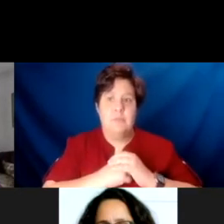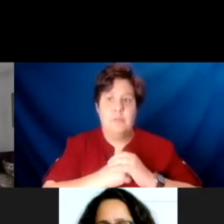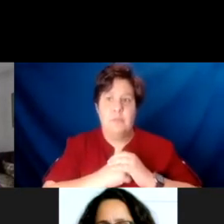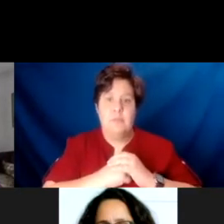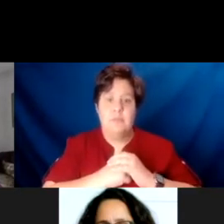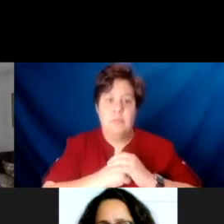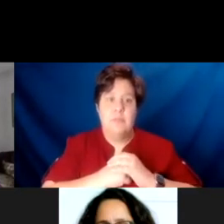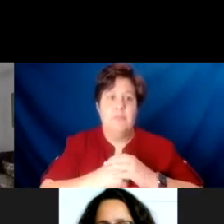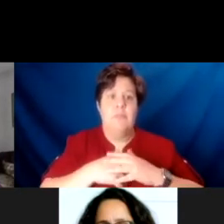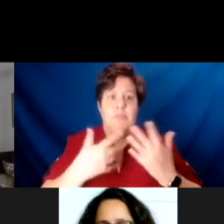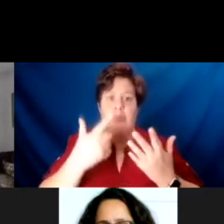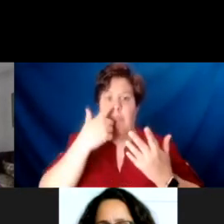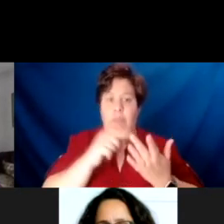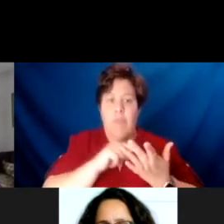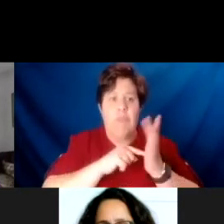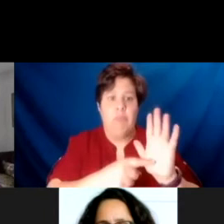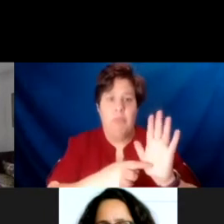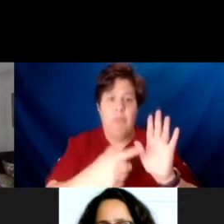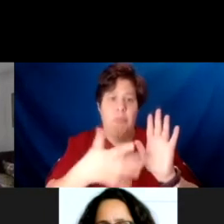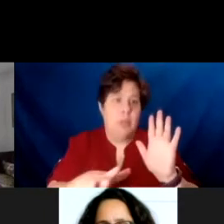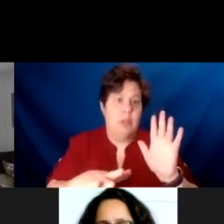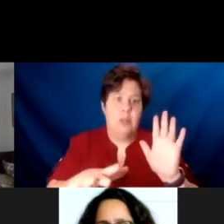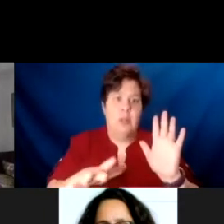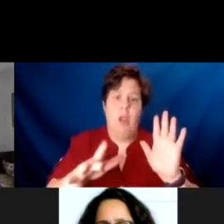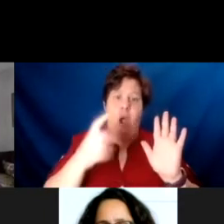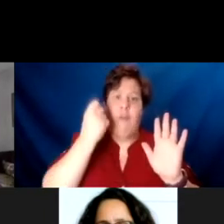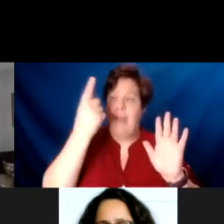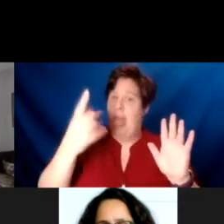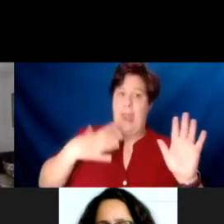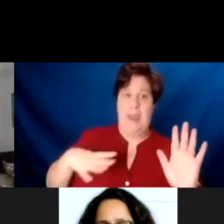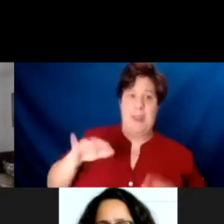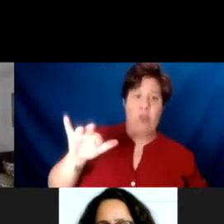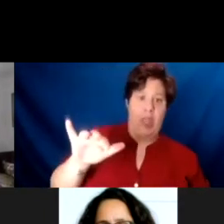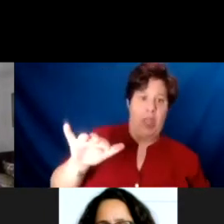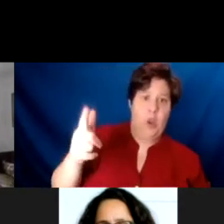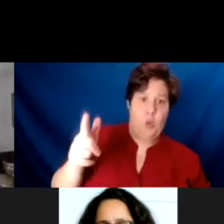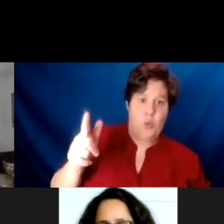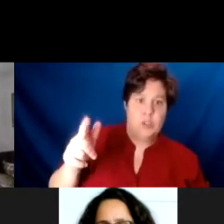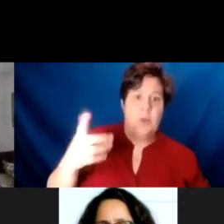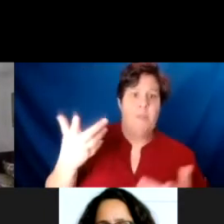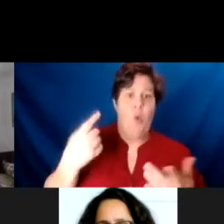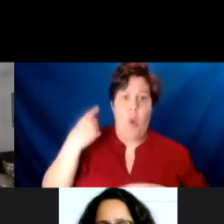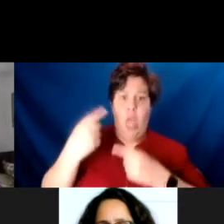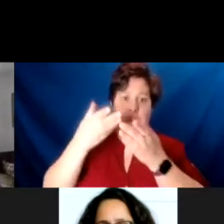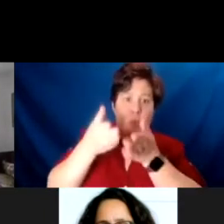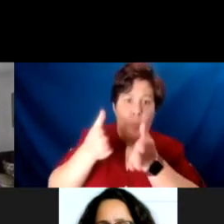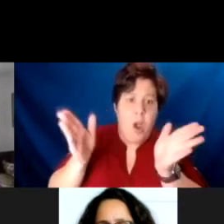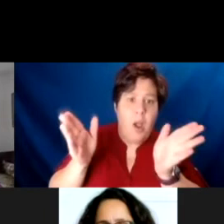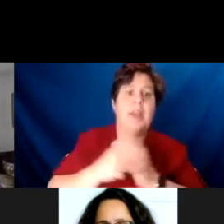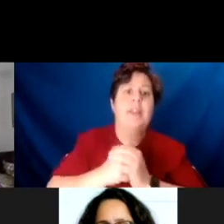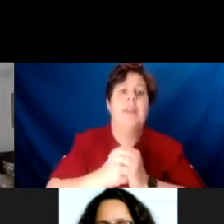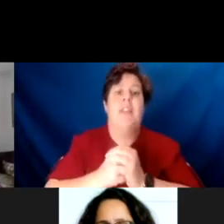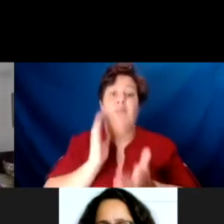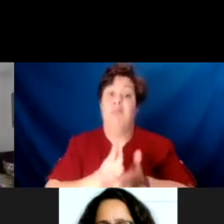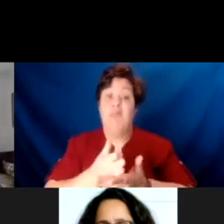Whether there's a way of demonstrating that you've kind of realised that there's a need in sort of Lewisham and London wide, and then we would absolutely be able